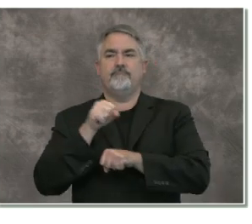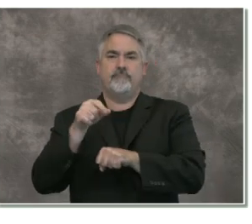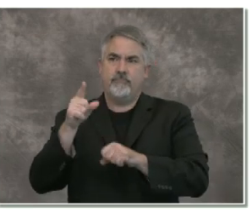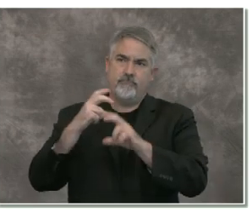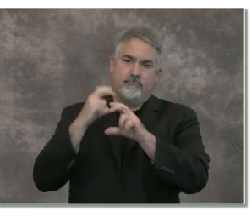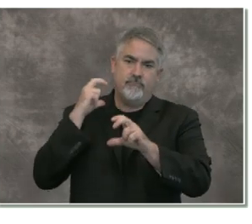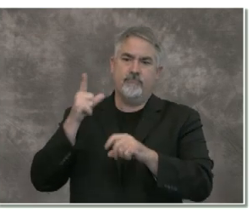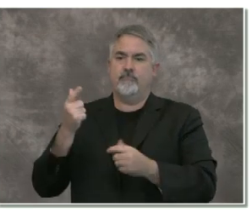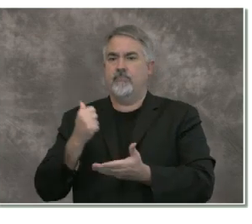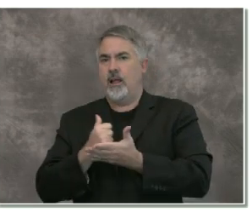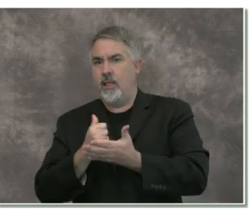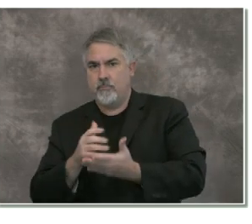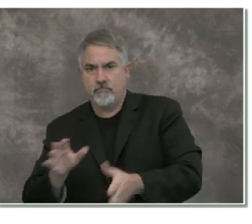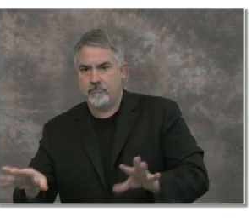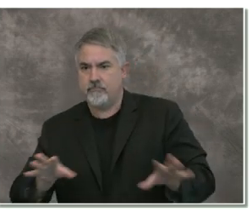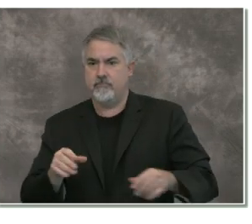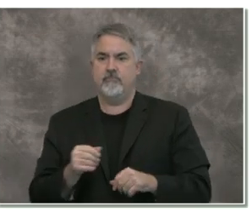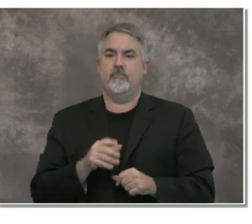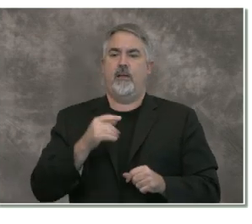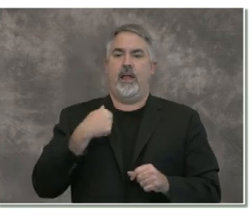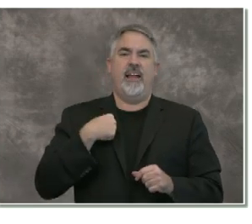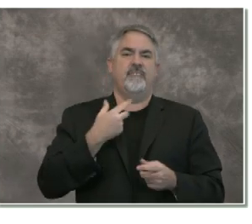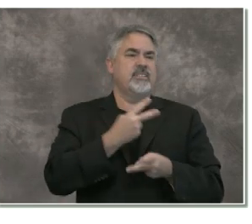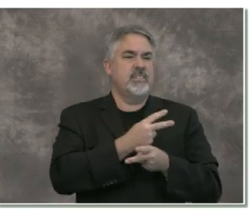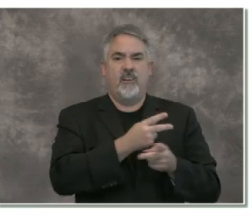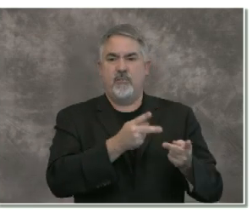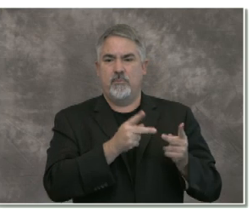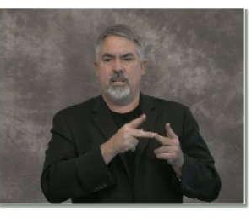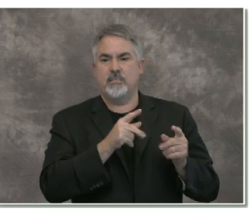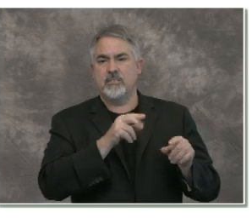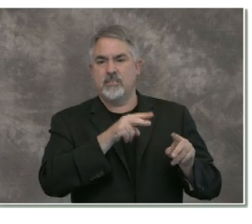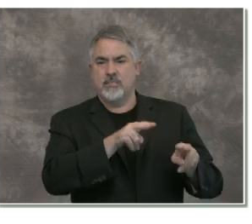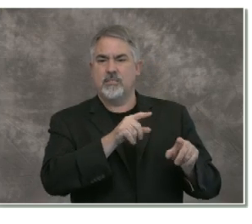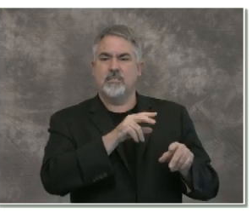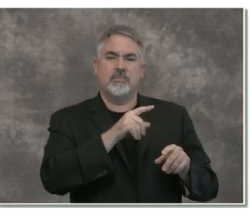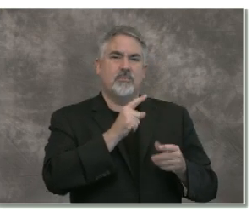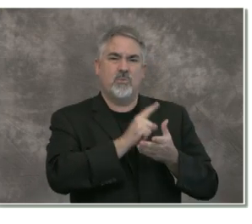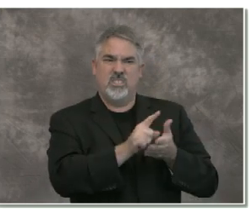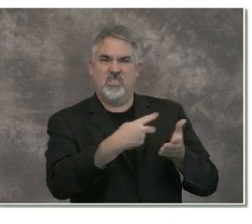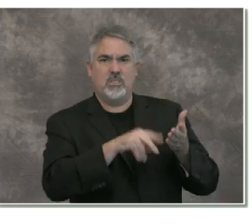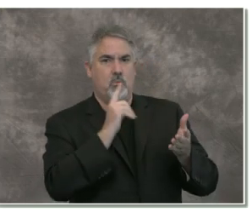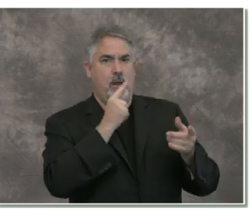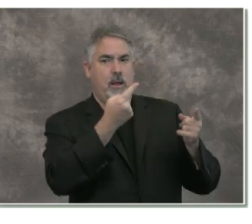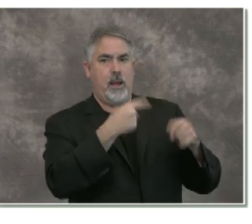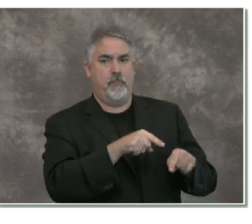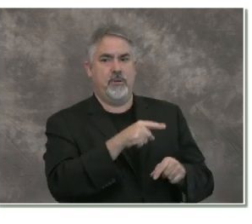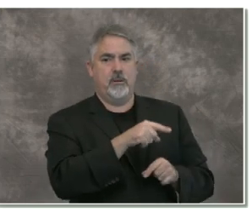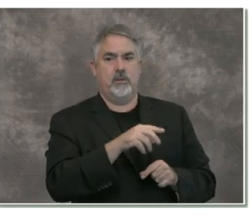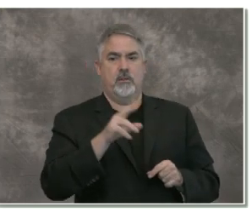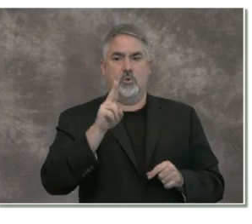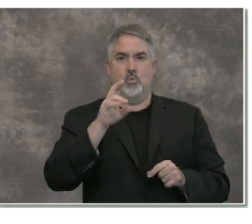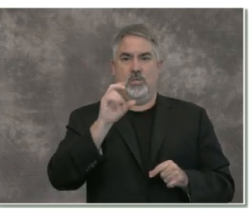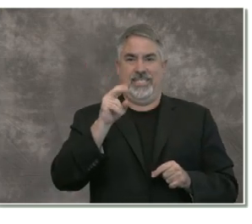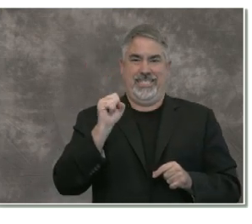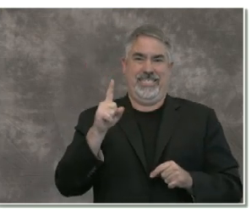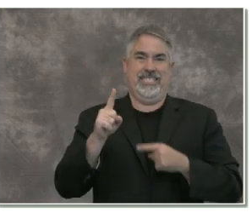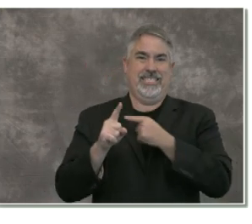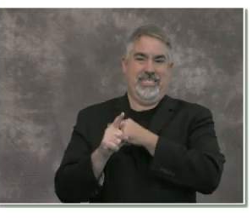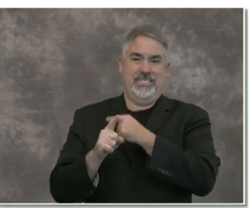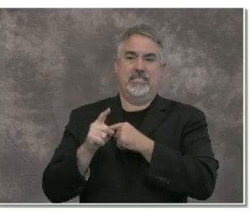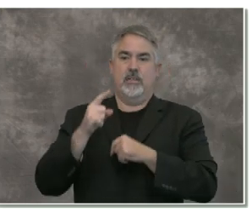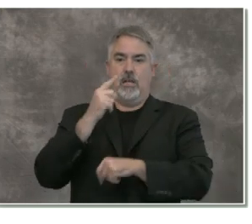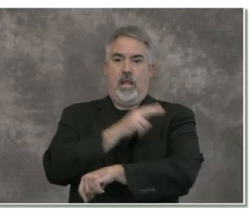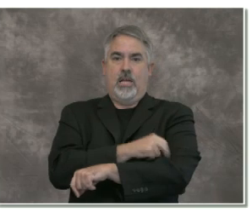have an alternate care site, which we hope to open in the coming week at UCSD, which will help move folks from a hospital into a new